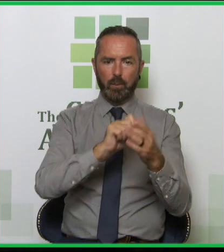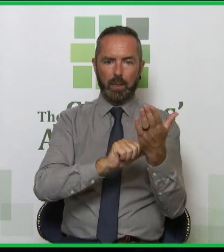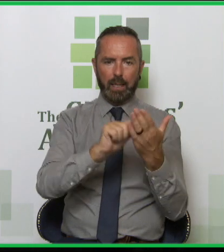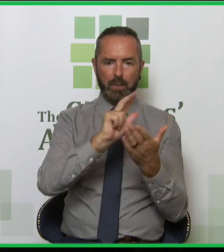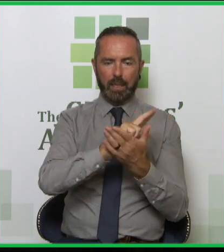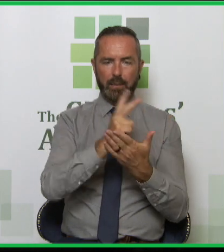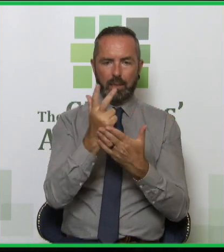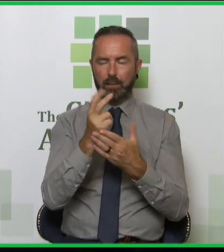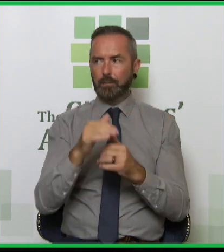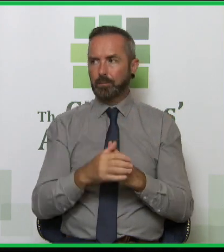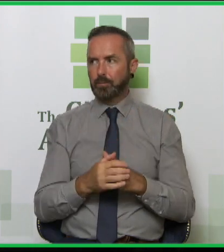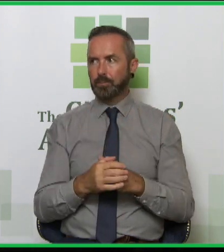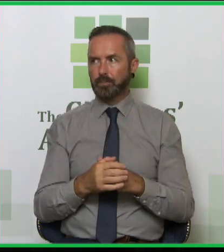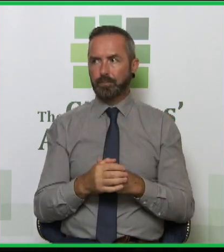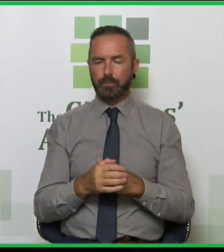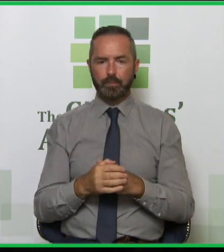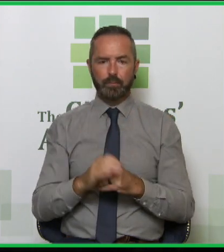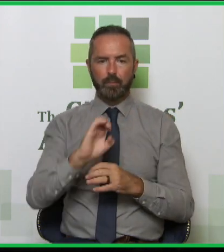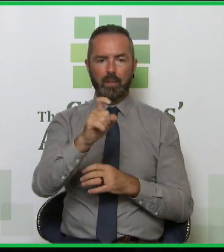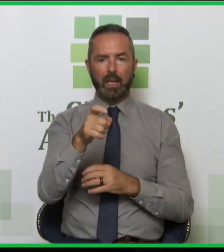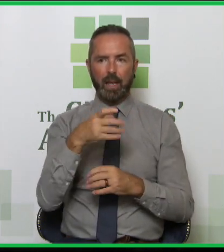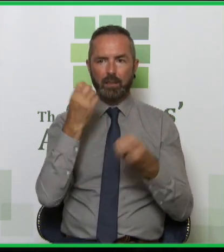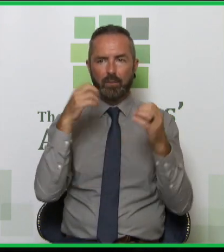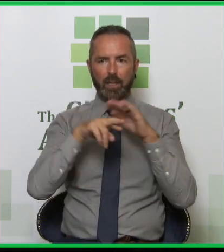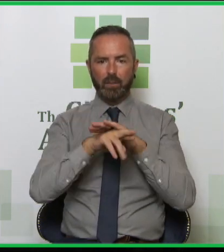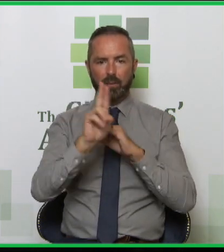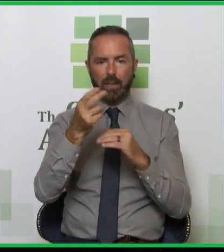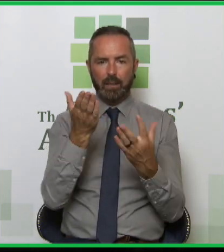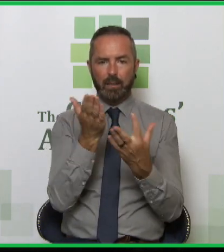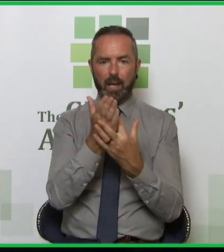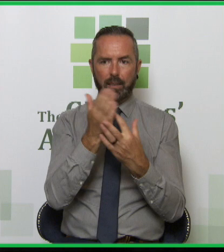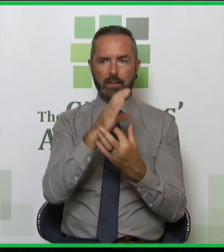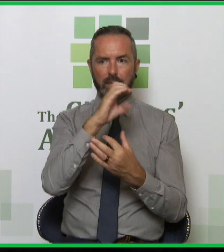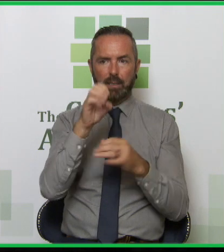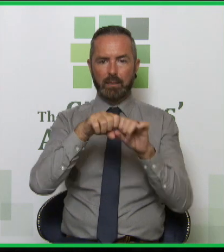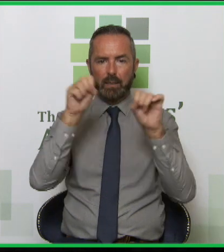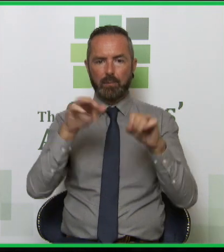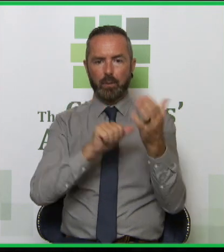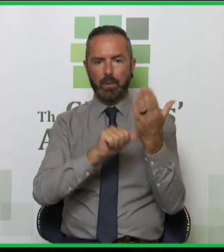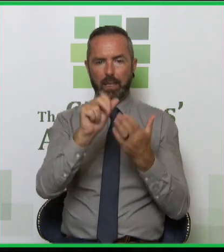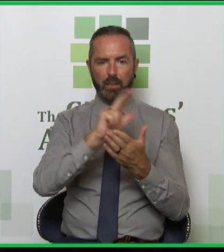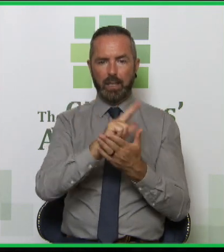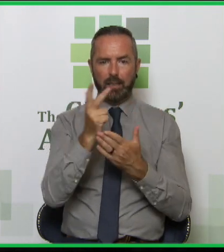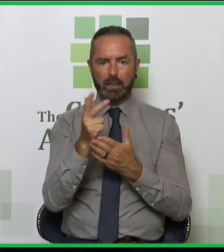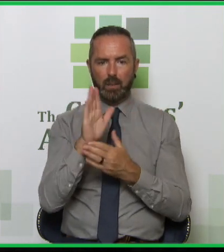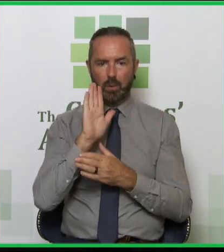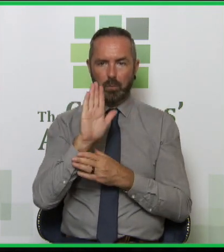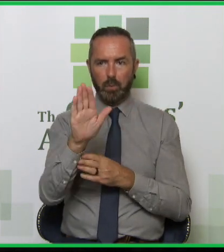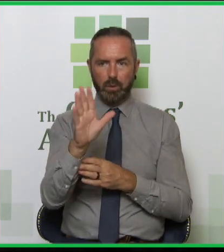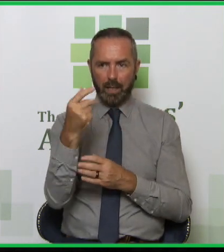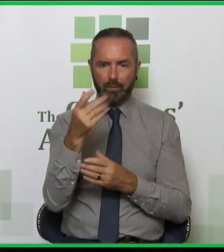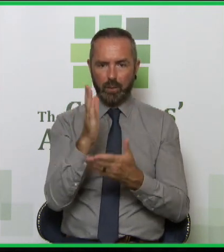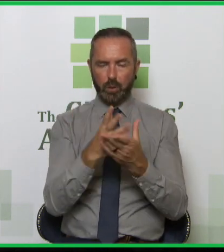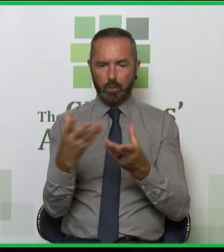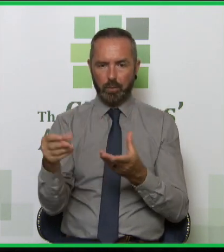18. But ex-offenders who are not referred by these services can also access CE from the age of 18. They do need to be in receipt of a qualifying